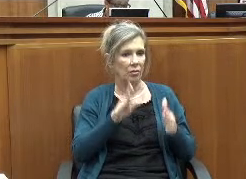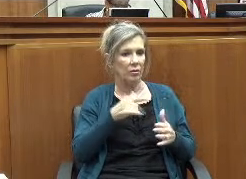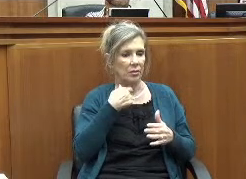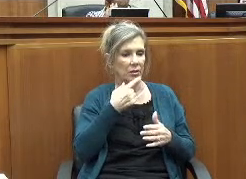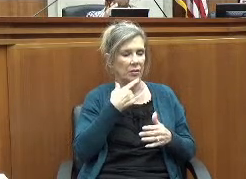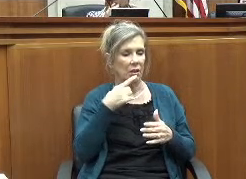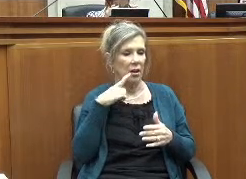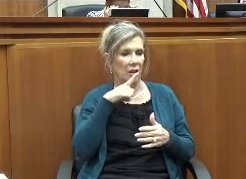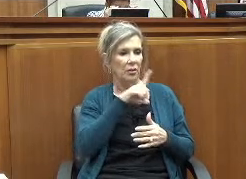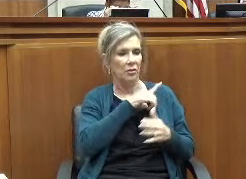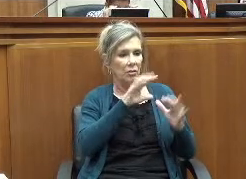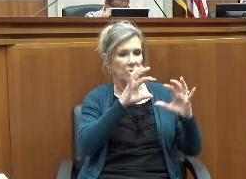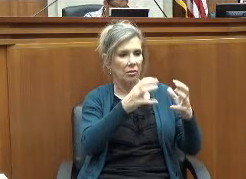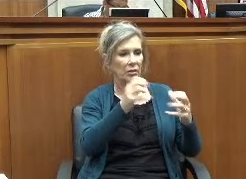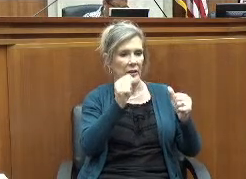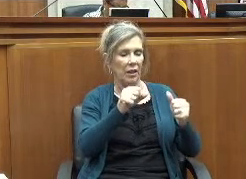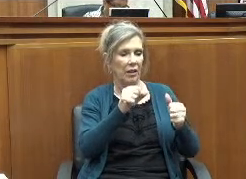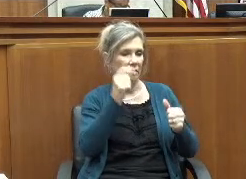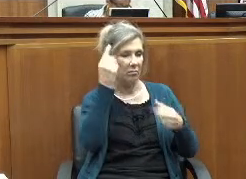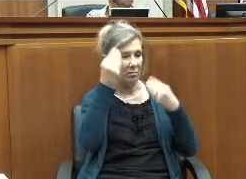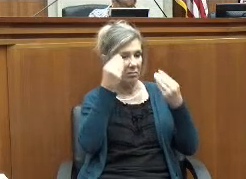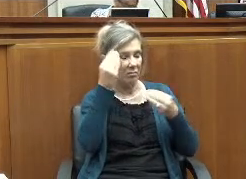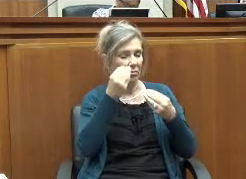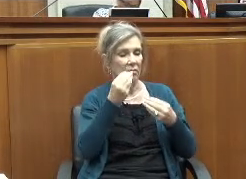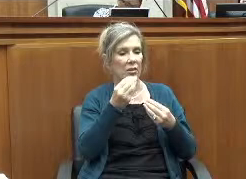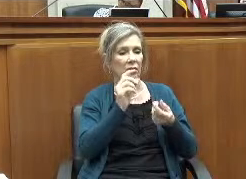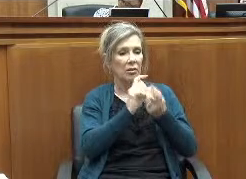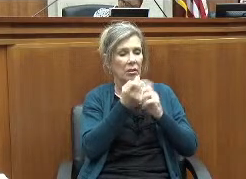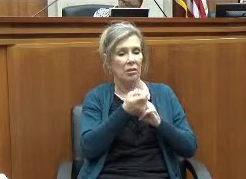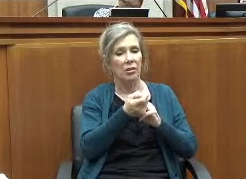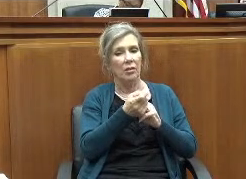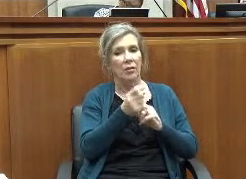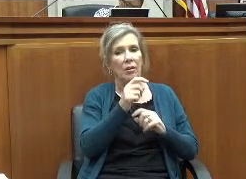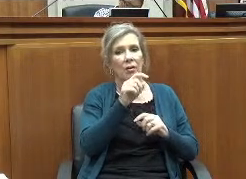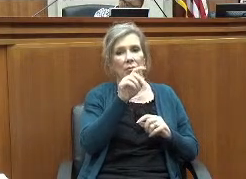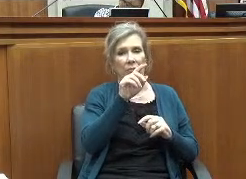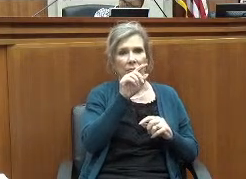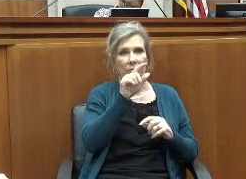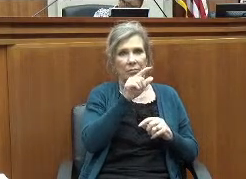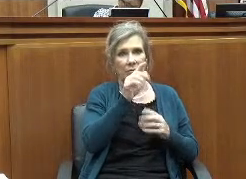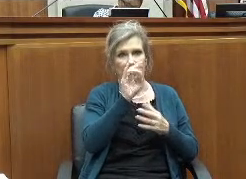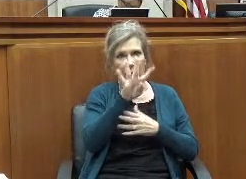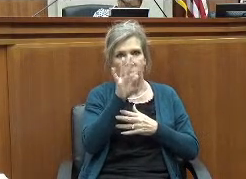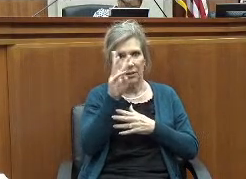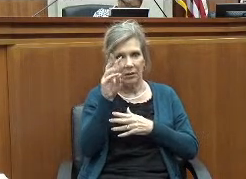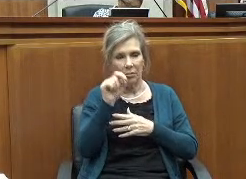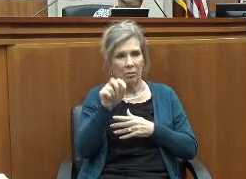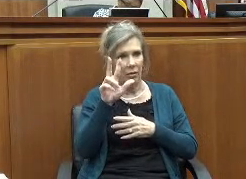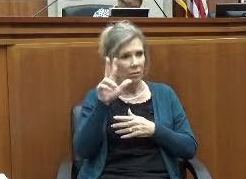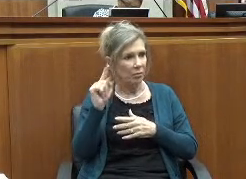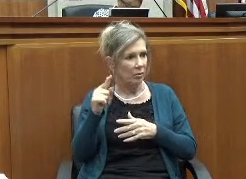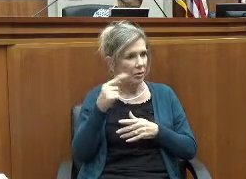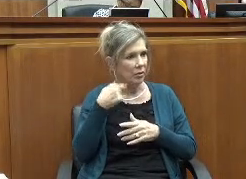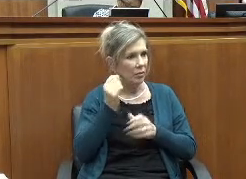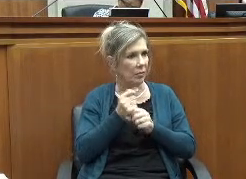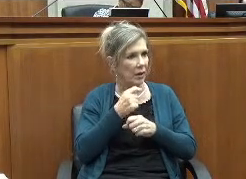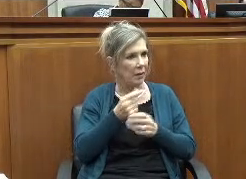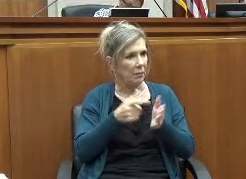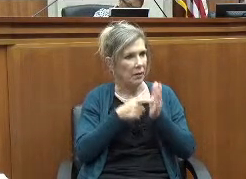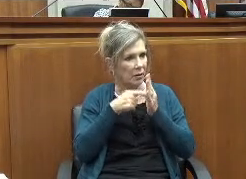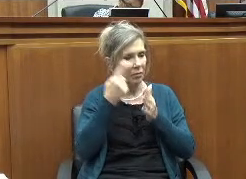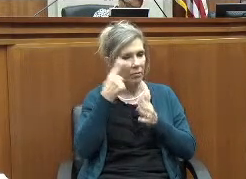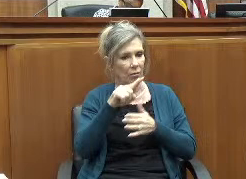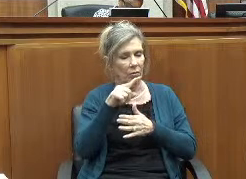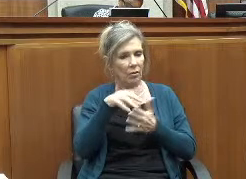may wish to consider amending RS 174036.1 to make it mandatory that authorizers of learning pods provide